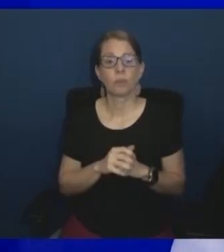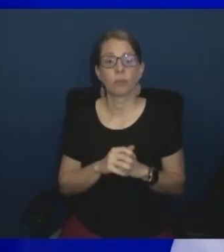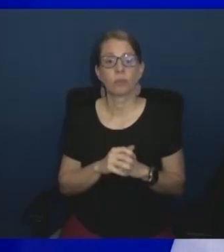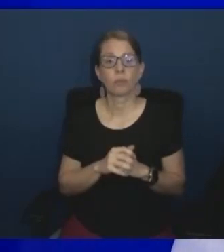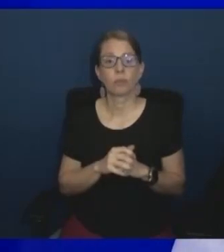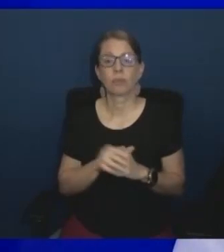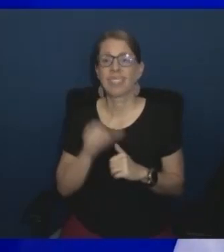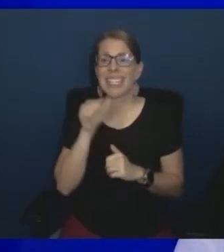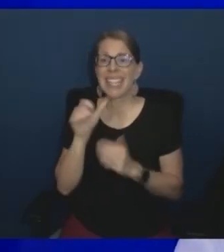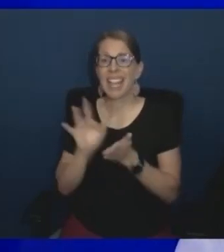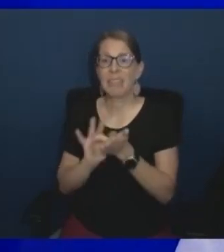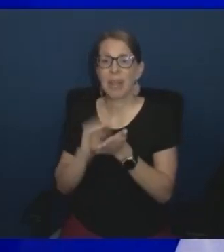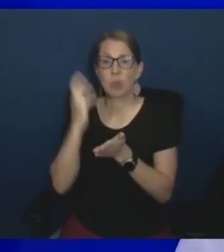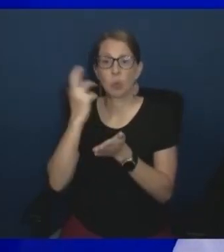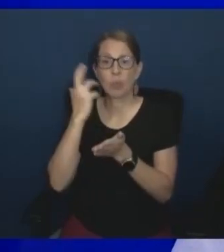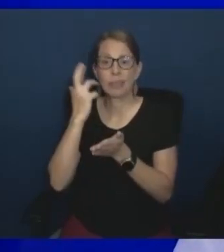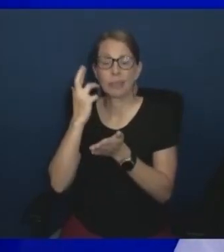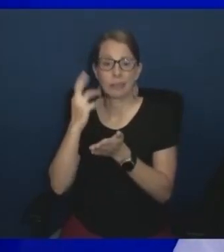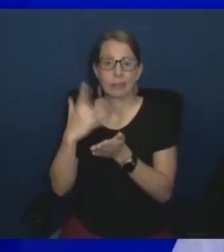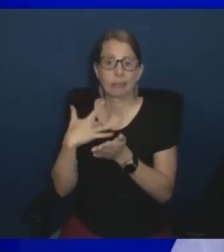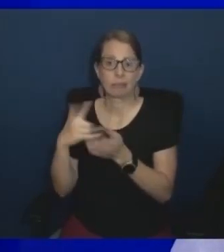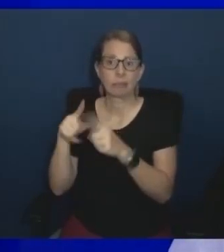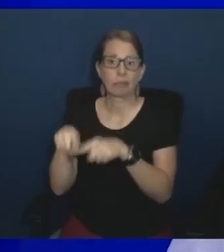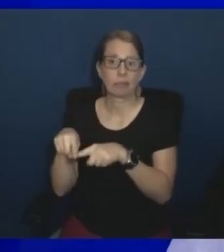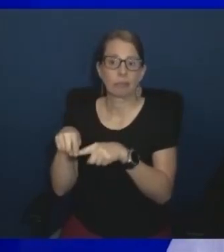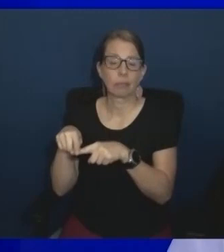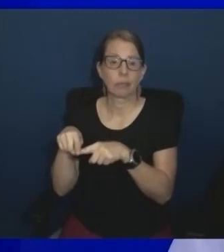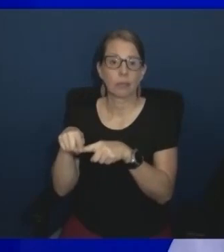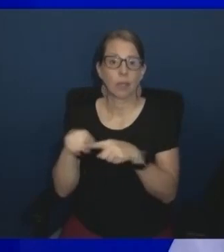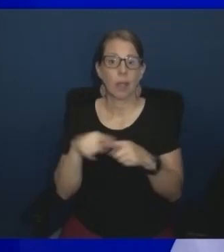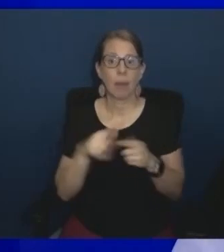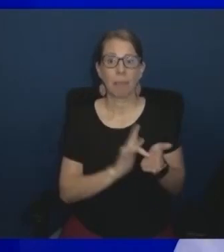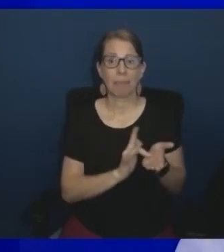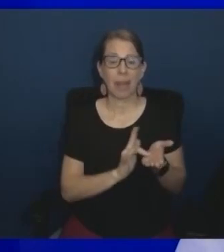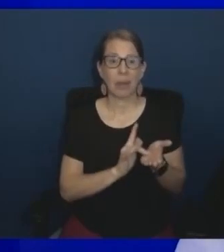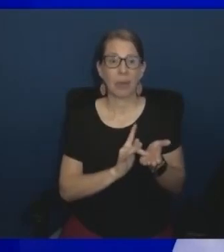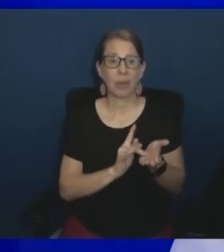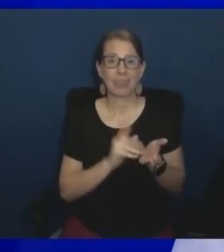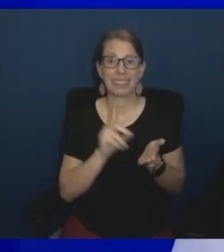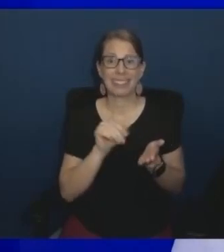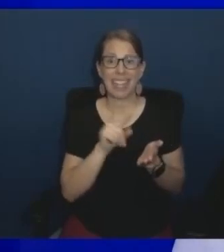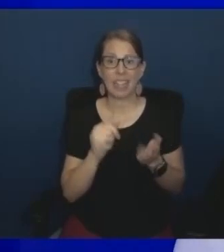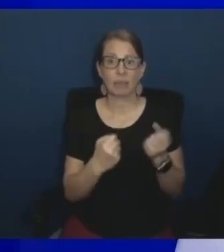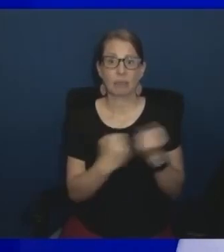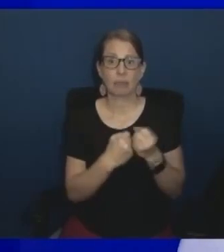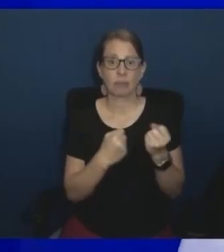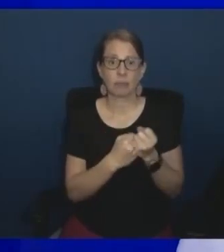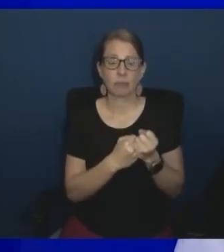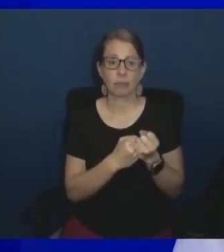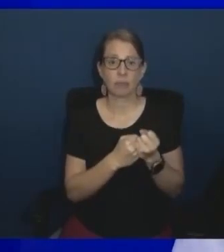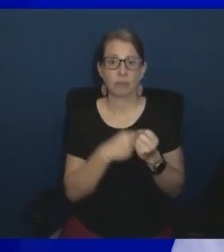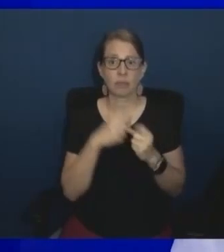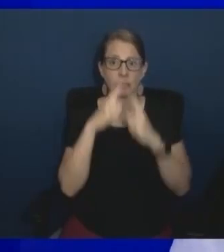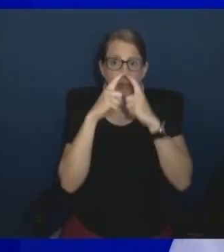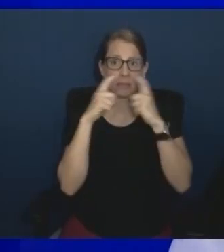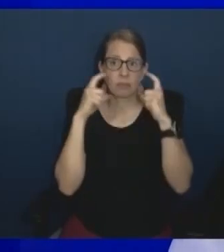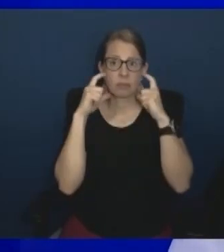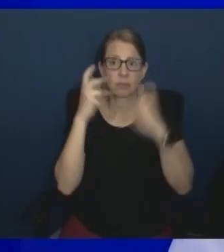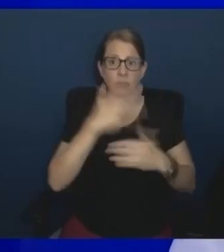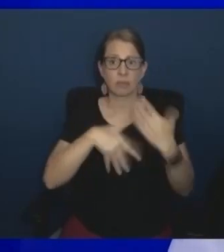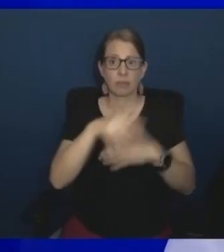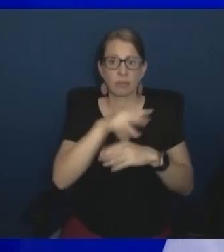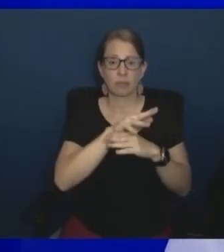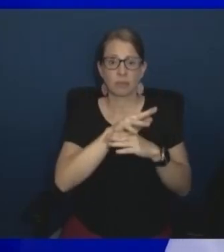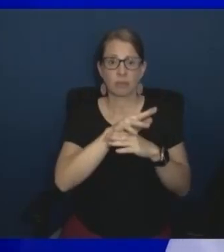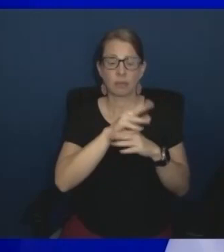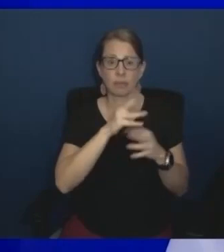non-medical reasons. All of the medical data support the use of masking and distancing. All of the medical data support the use of